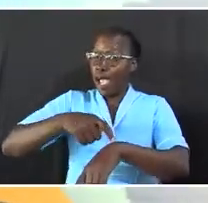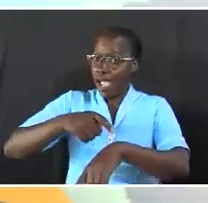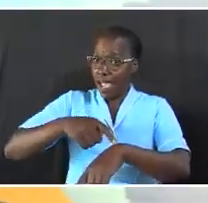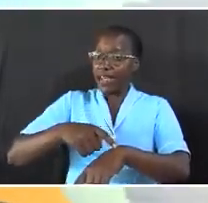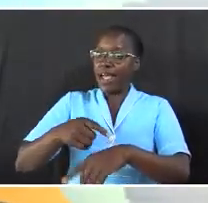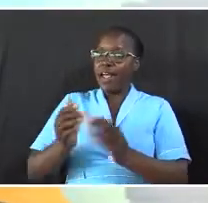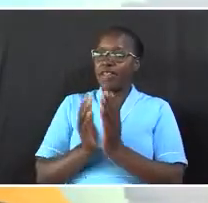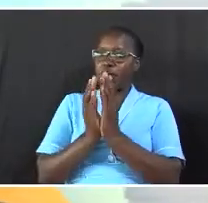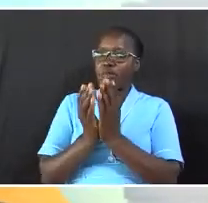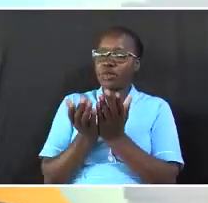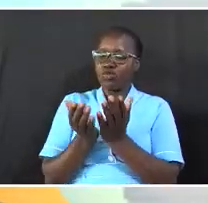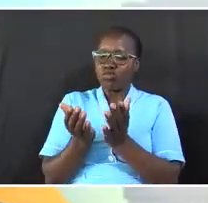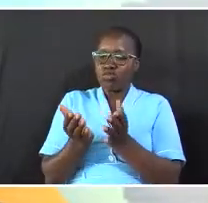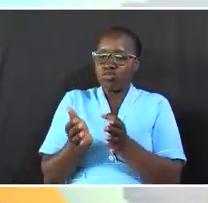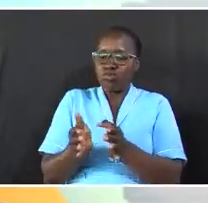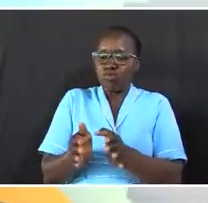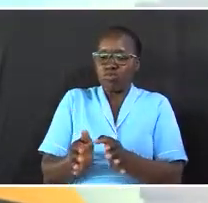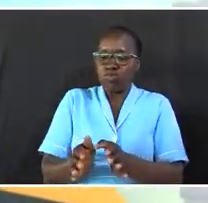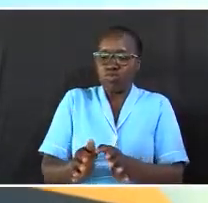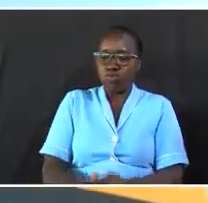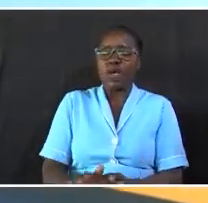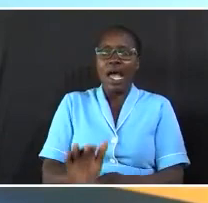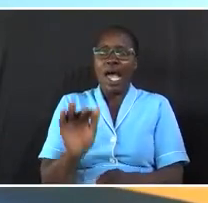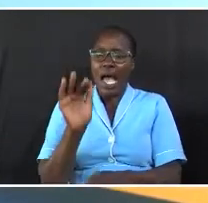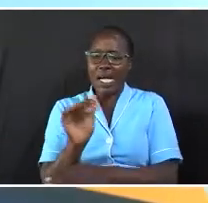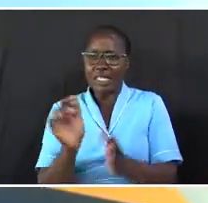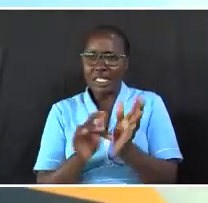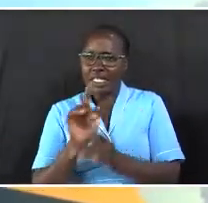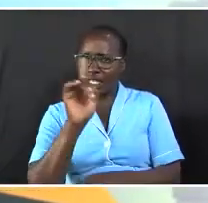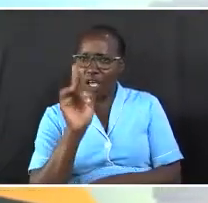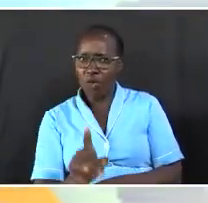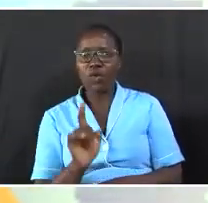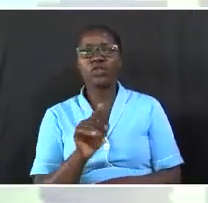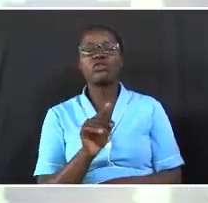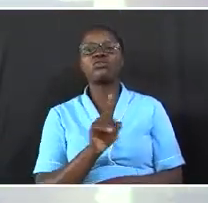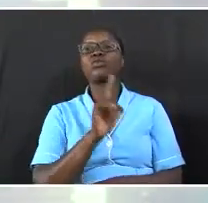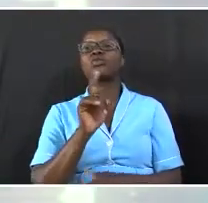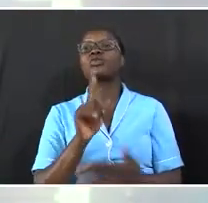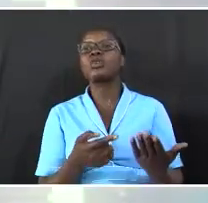to sink, they asked Jesus a question. And this was the